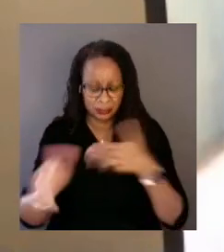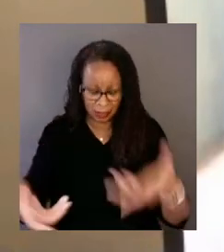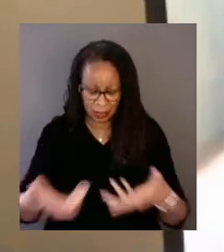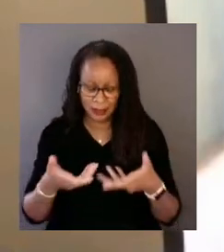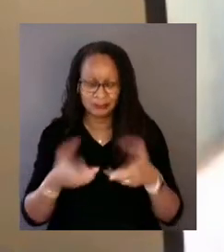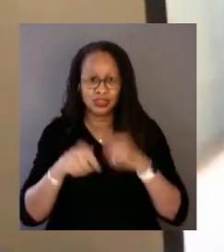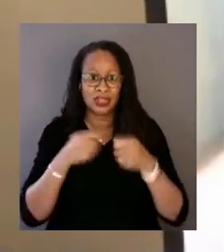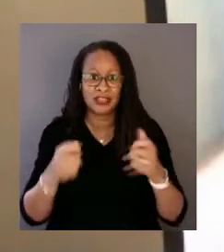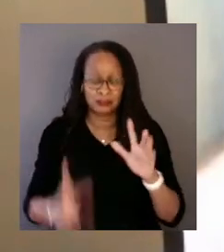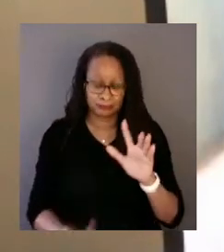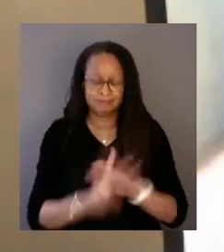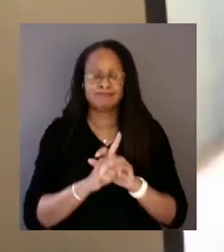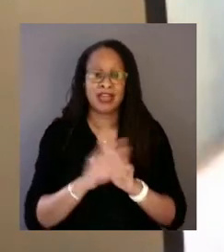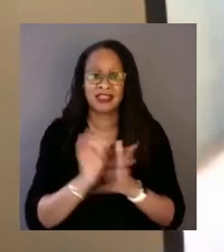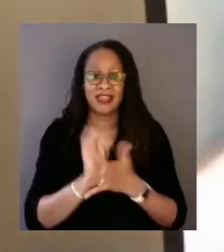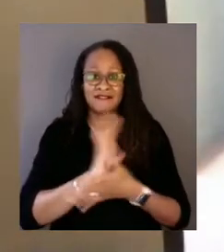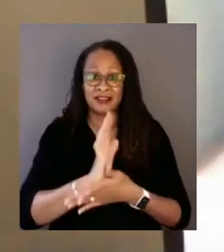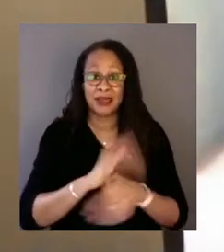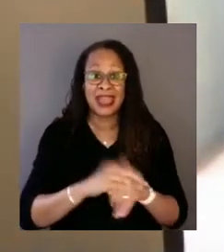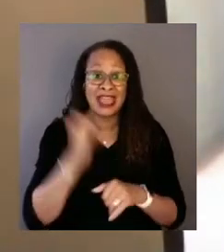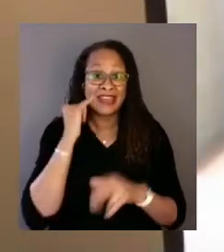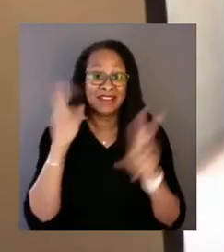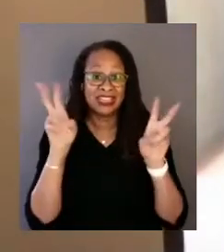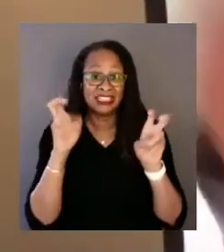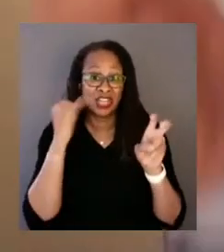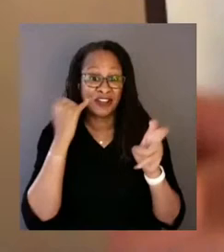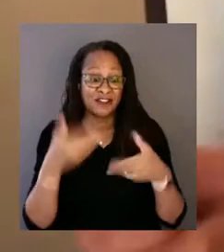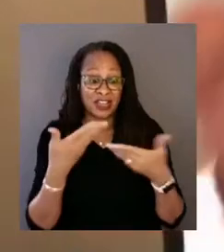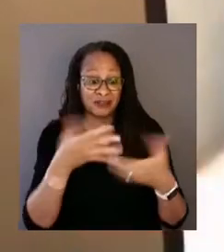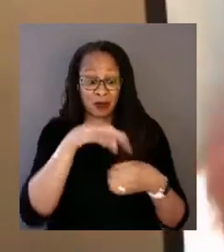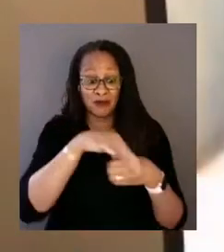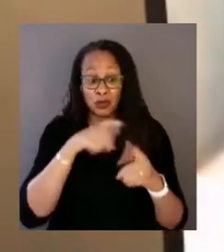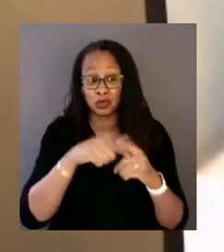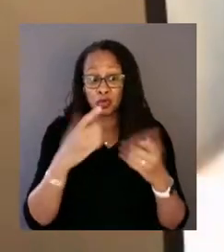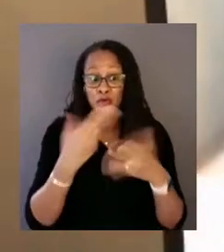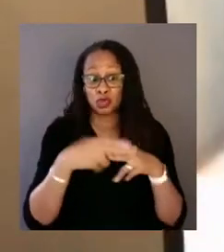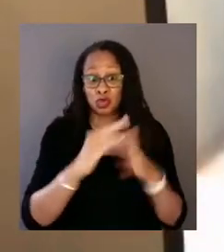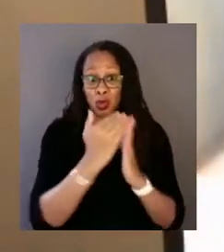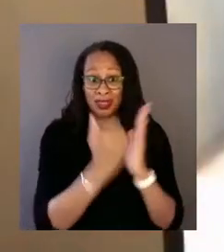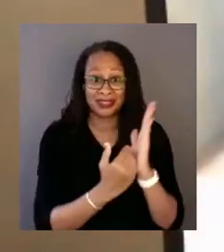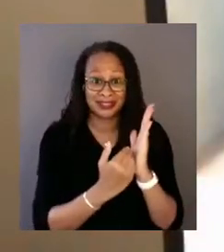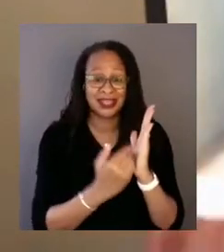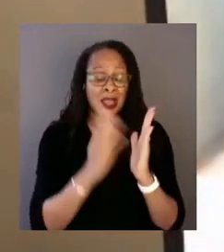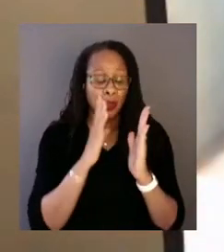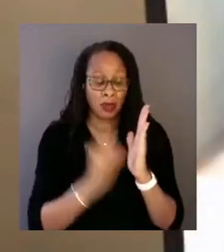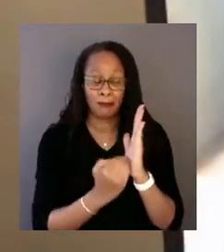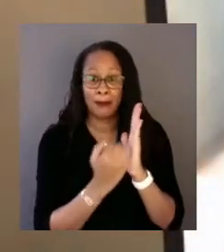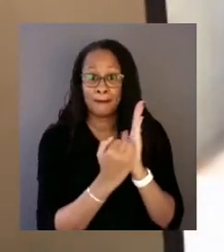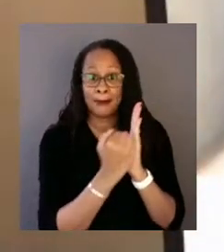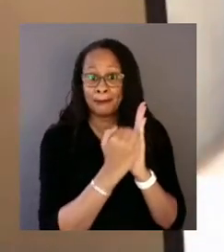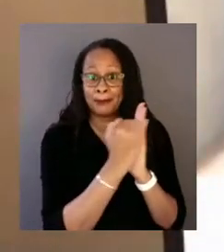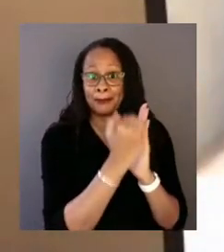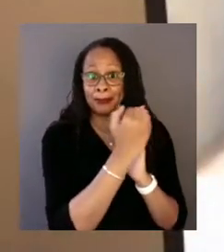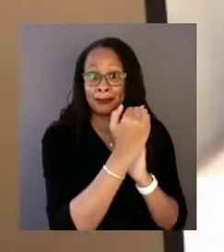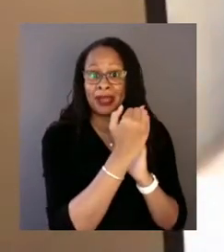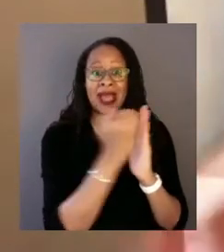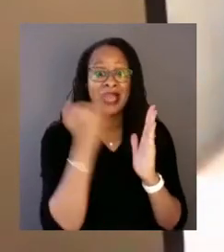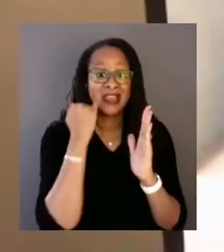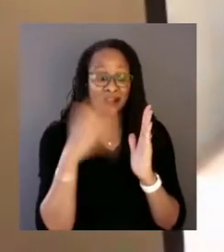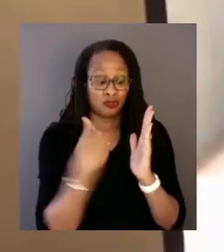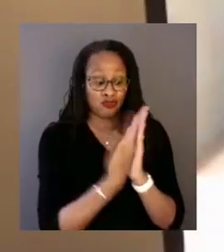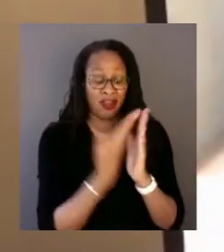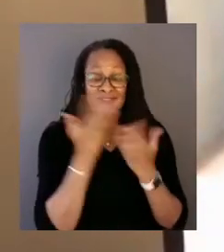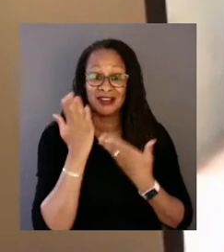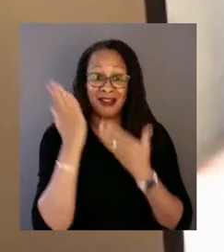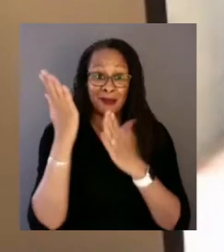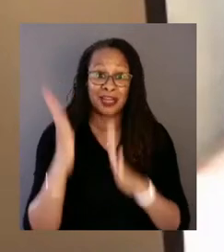issue that really, if I give them a vote towards the shortlist, will knock it up, you know, in that way? And then if he makes it to a nomination, is that the issue